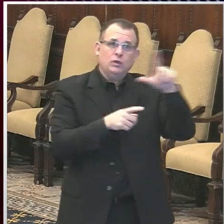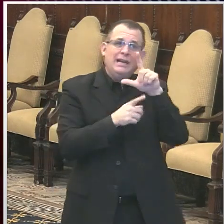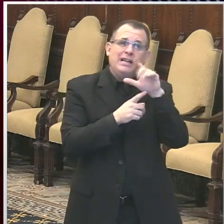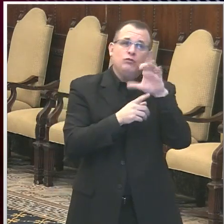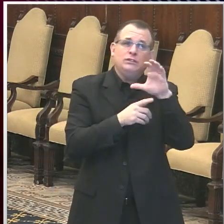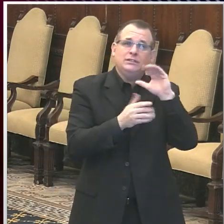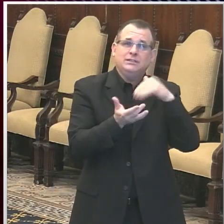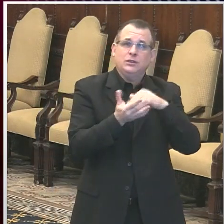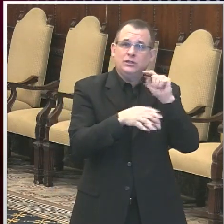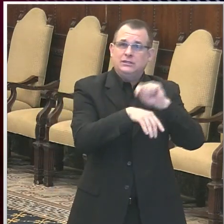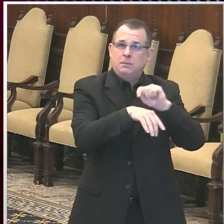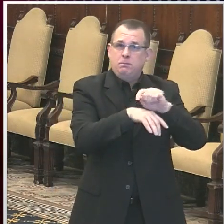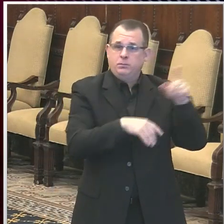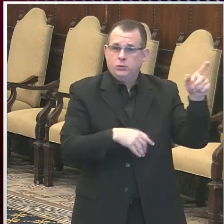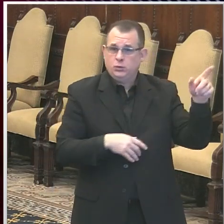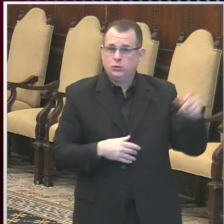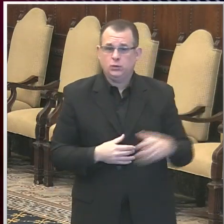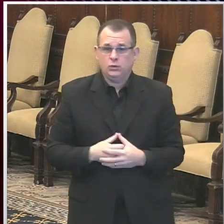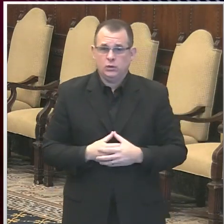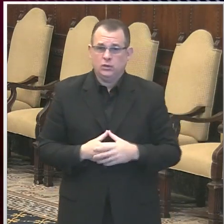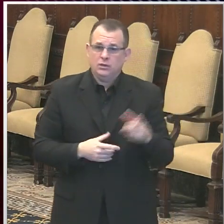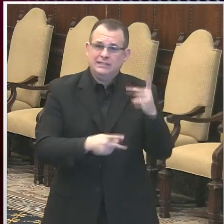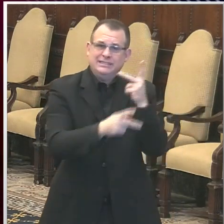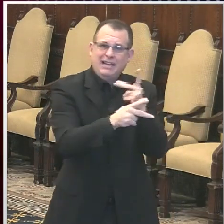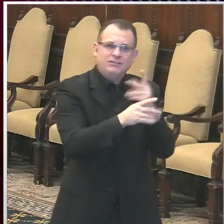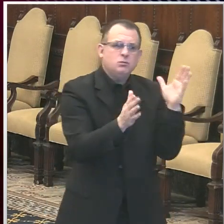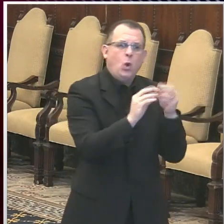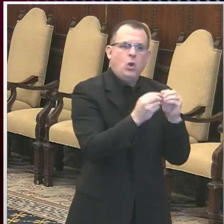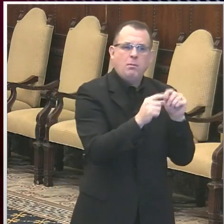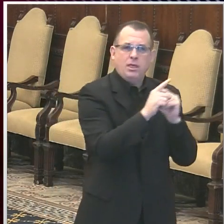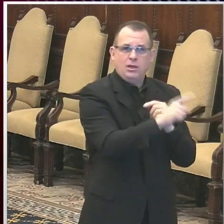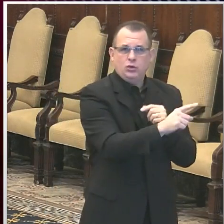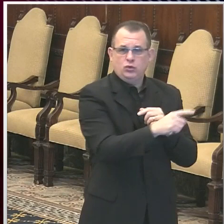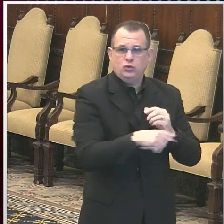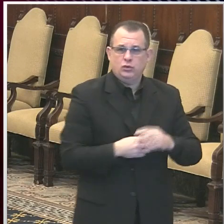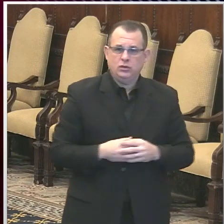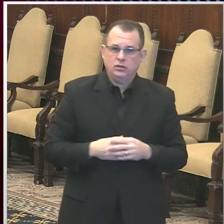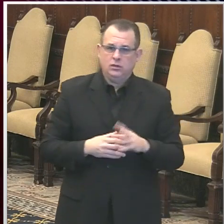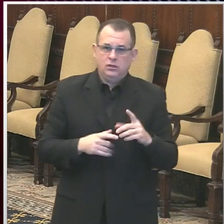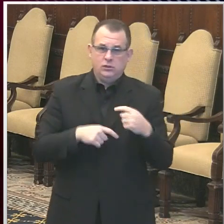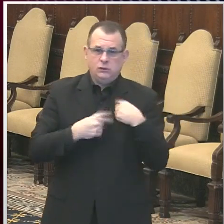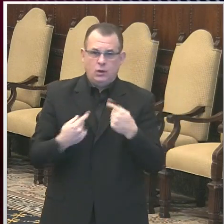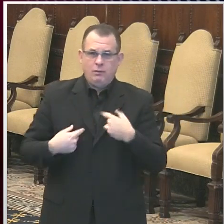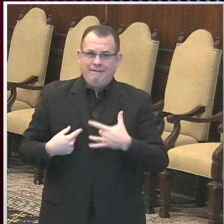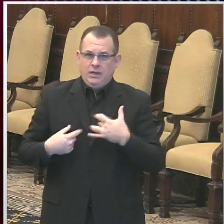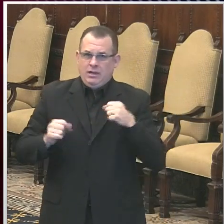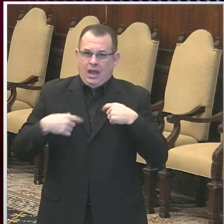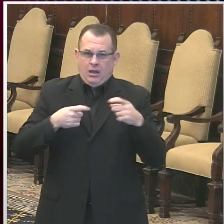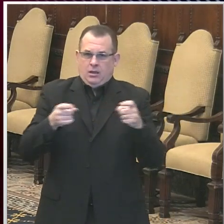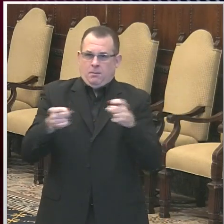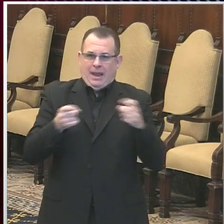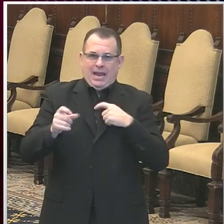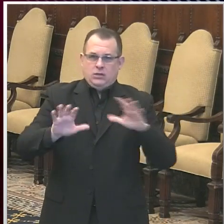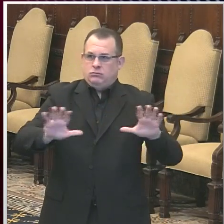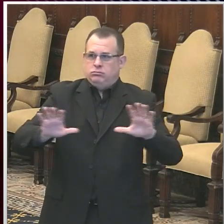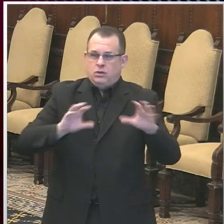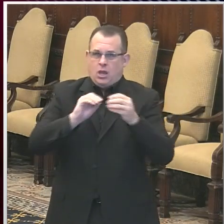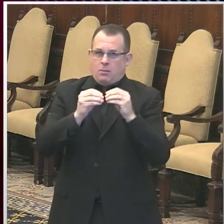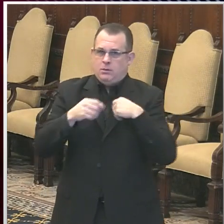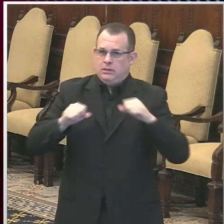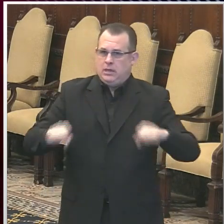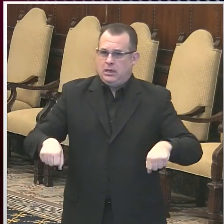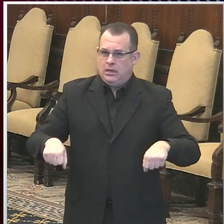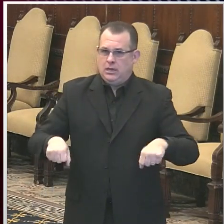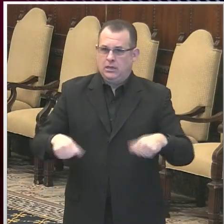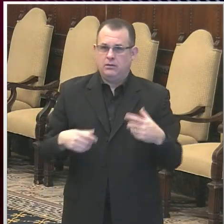it's operating, and is taking care of a small number of patients. So we do think that we can manage through this. As far as testing, we still have a